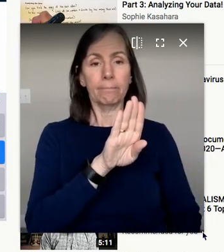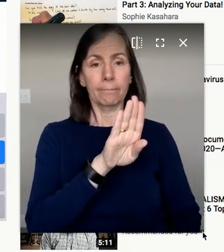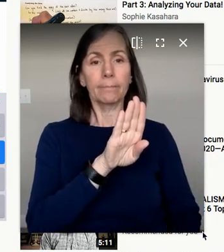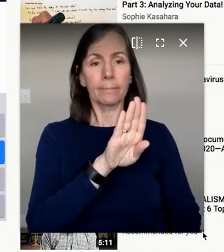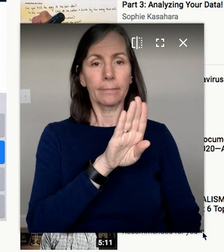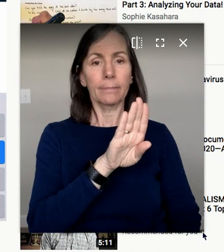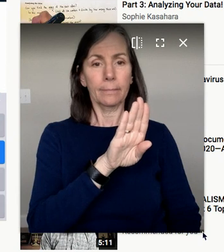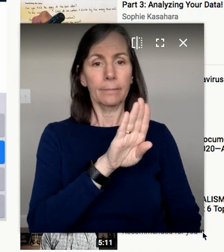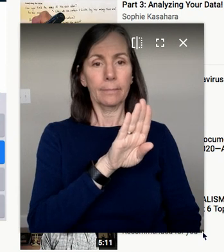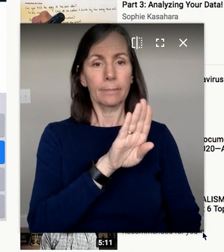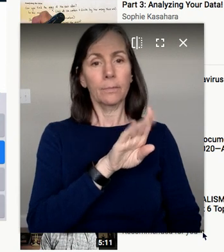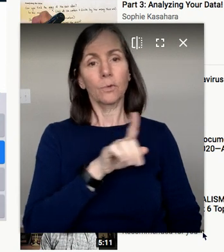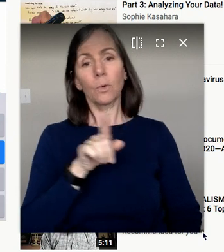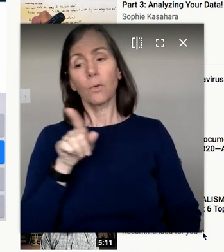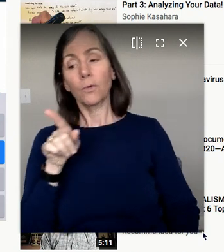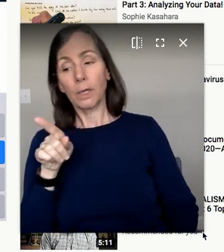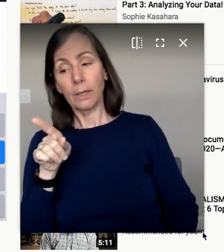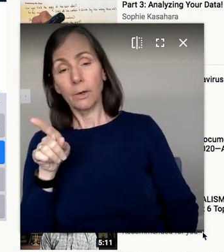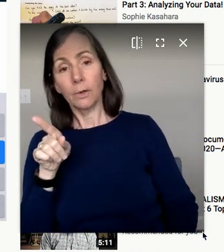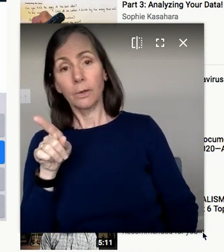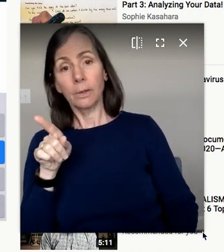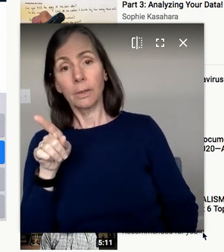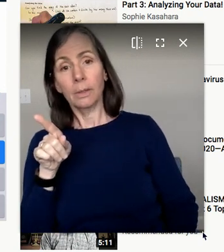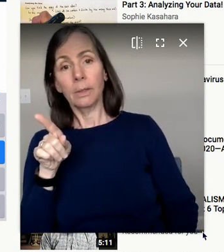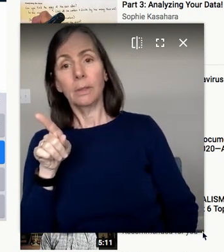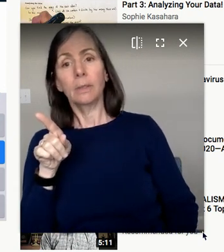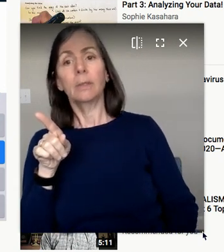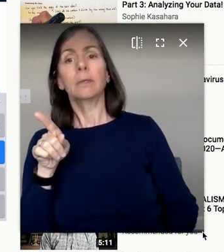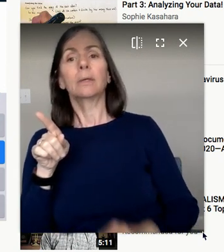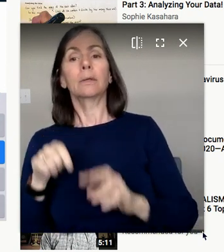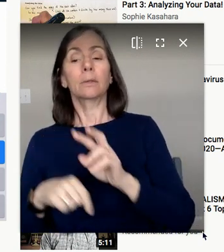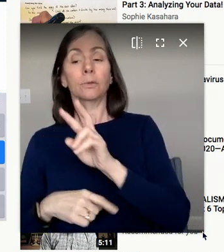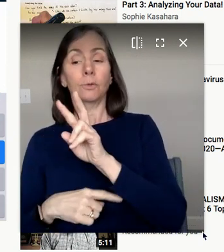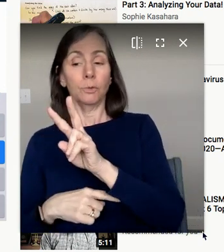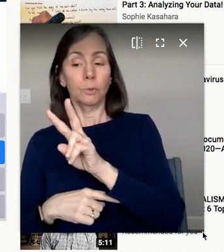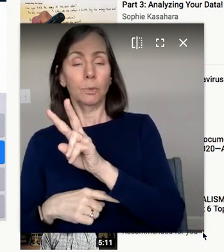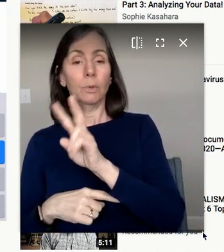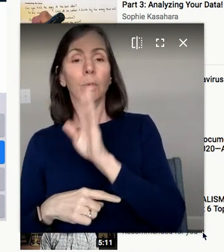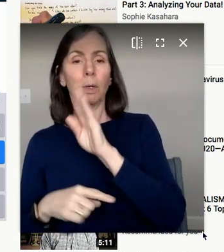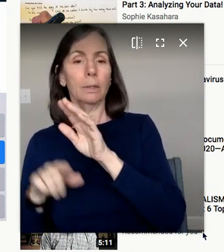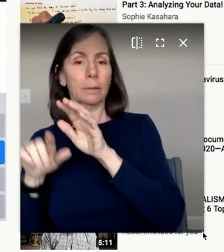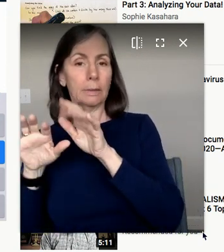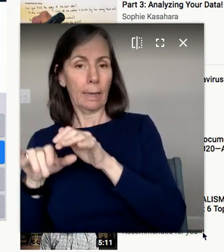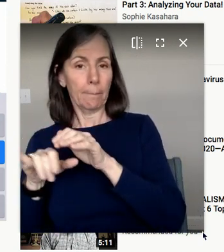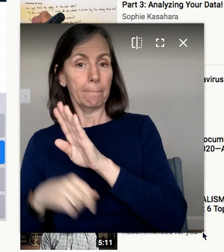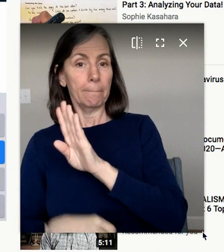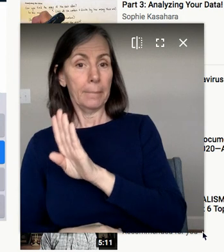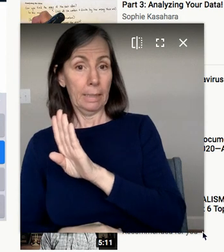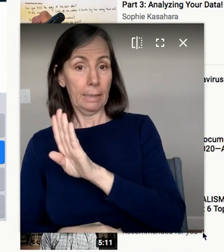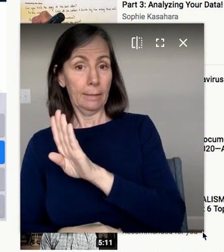So next to 2, I'm going to put a B.